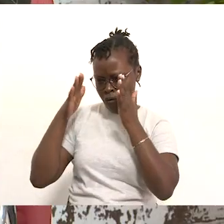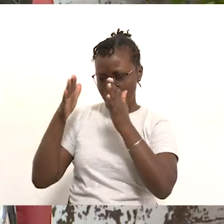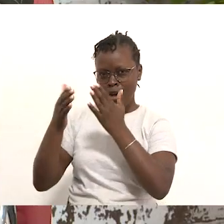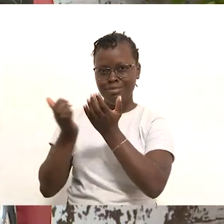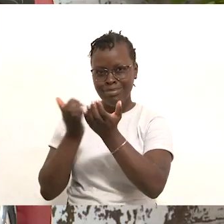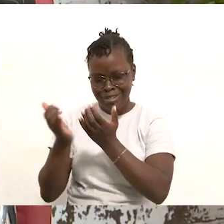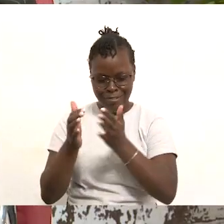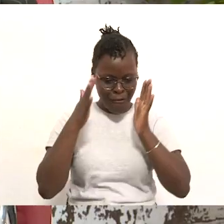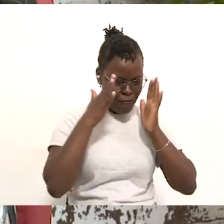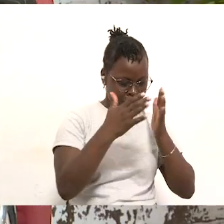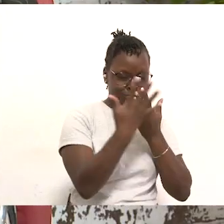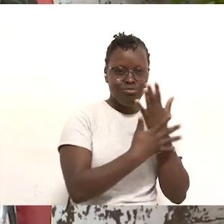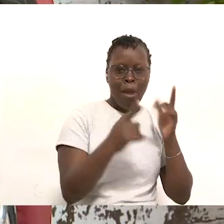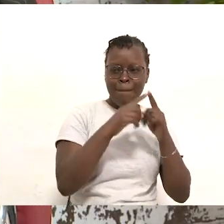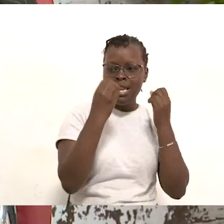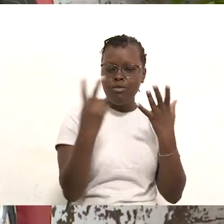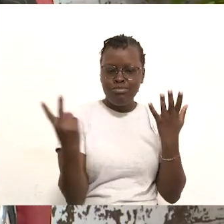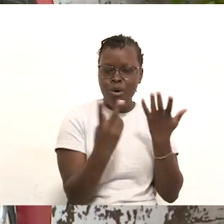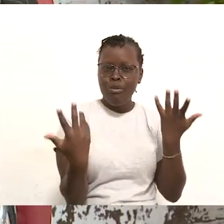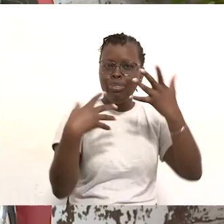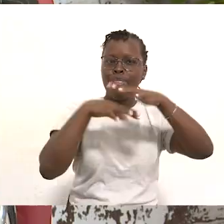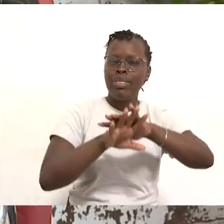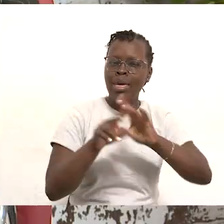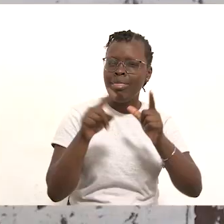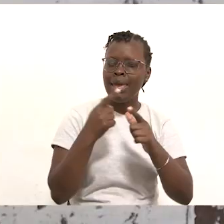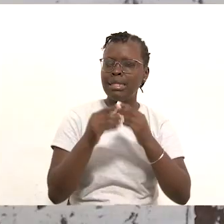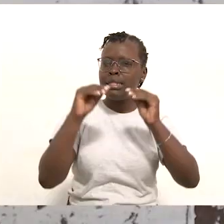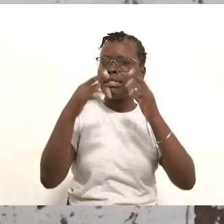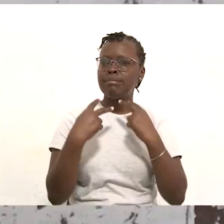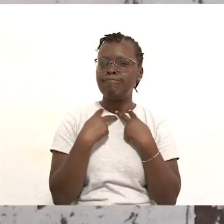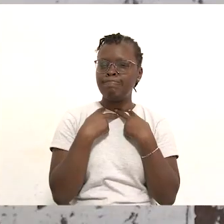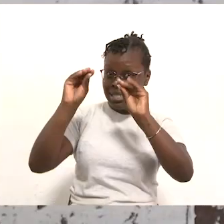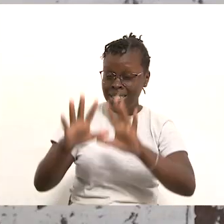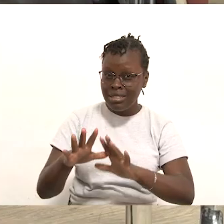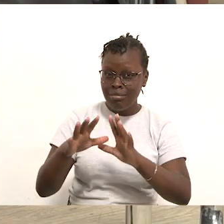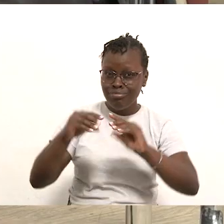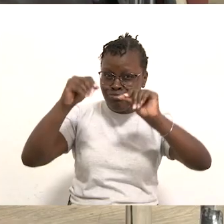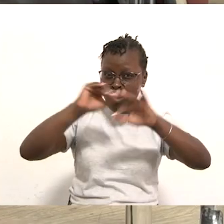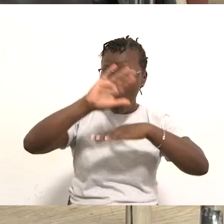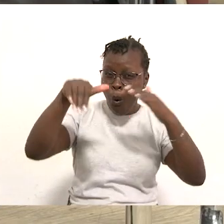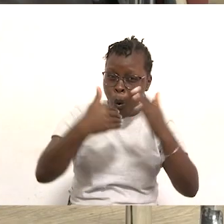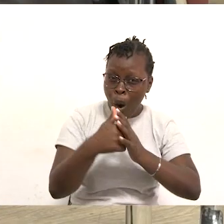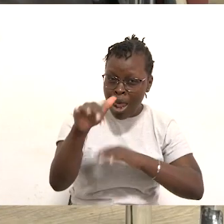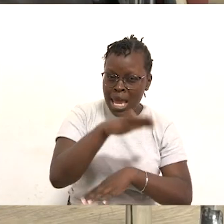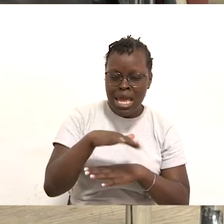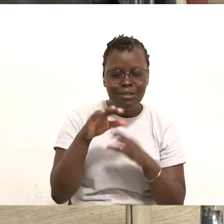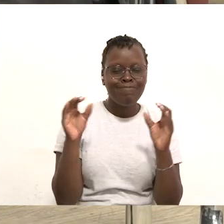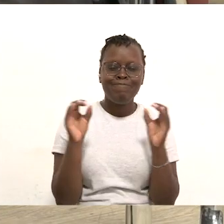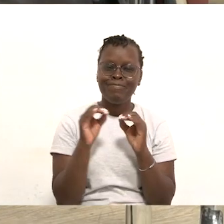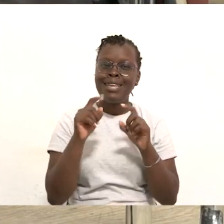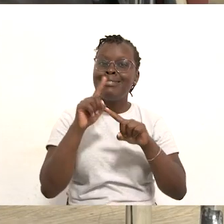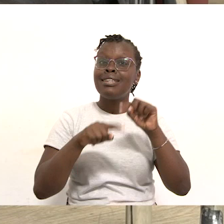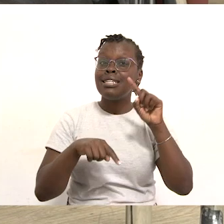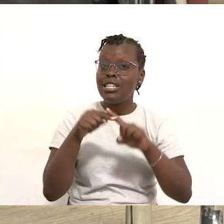those technical subjects. So that one is a big loss. Standardization challenge when it